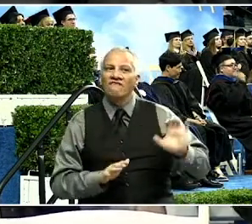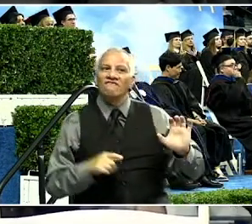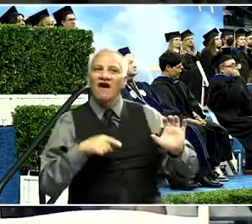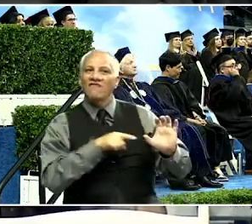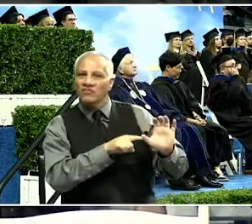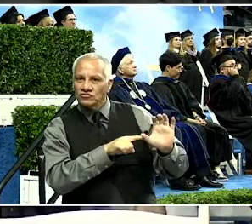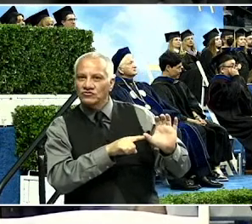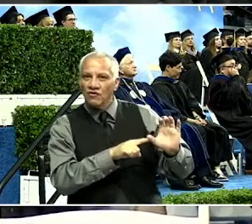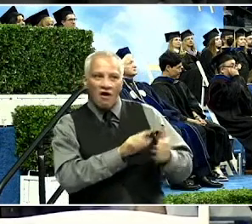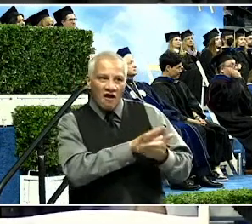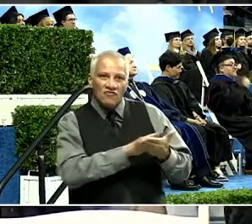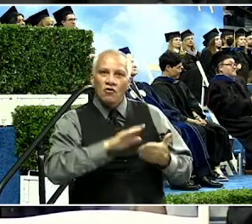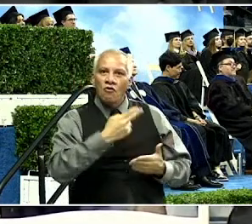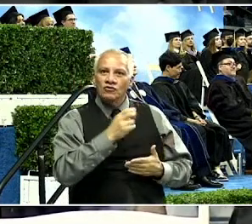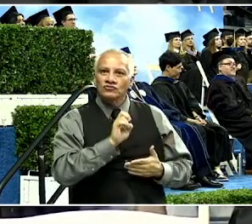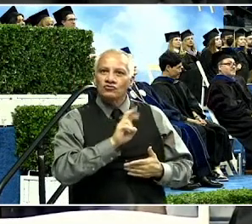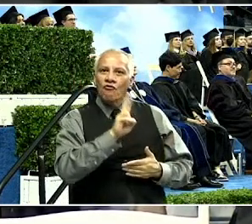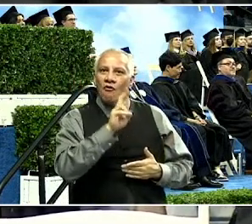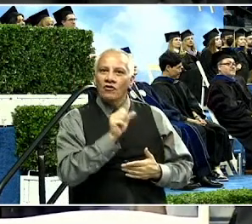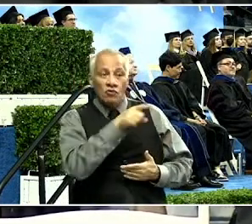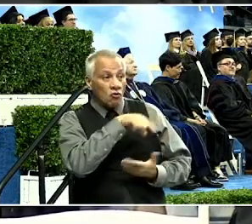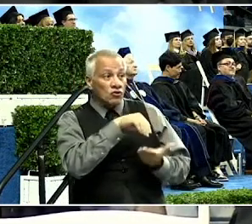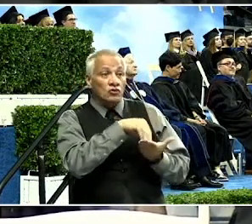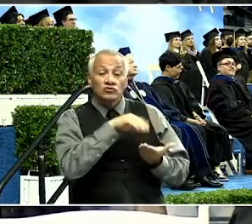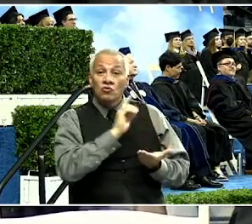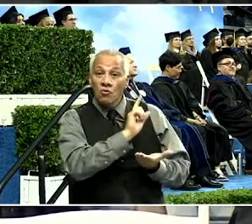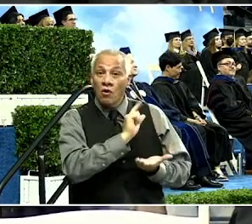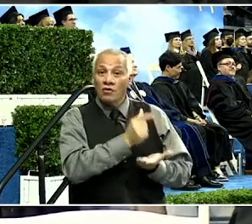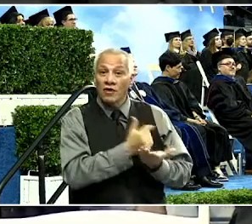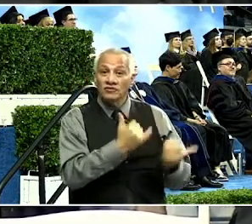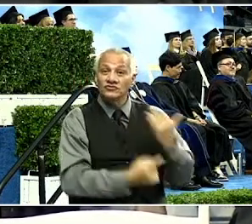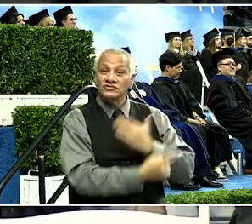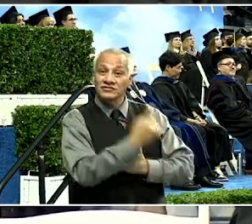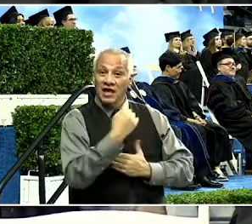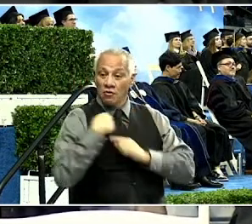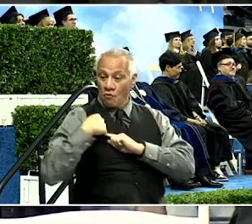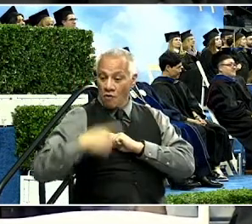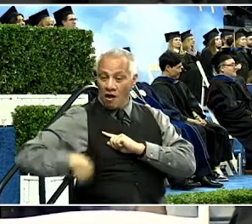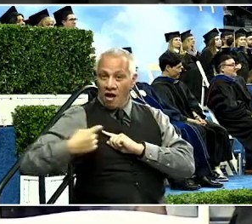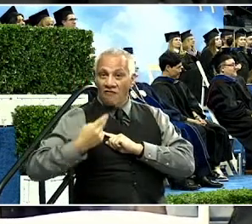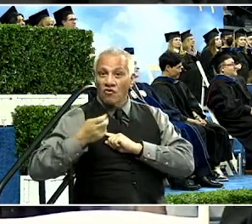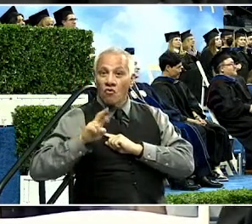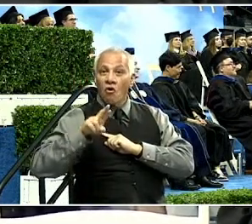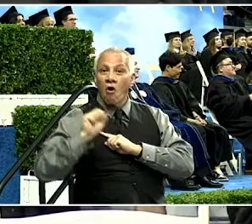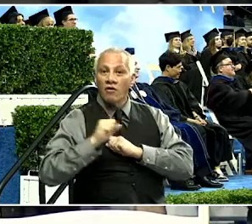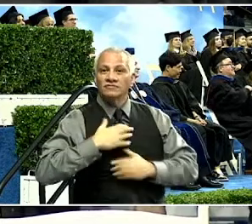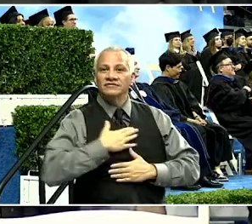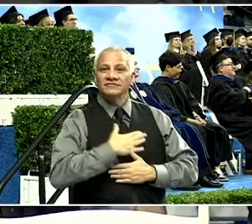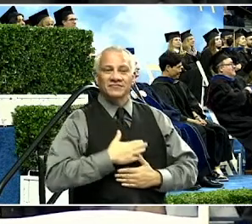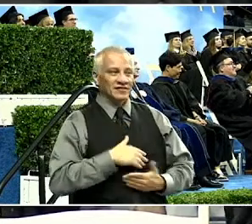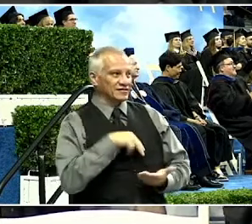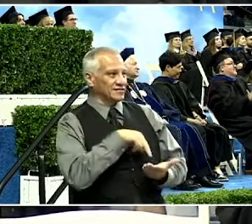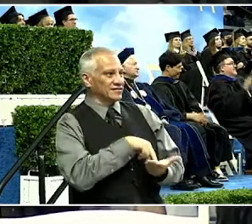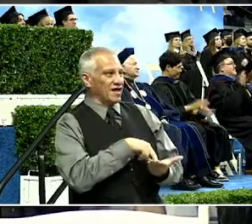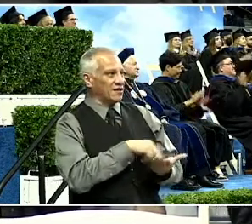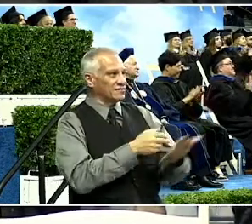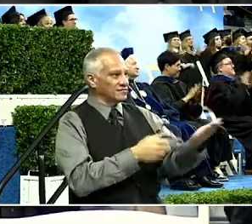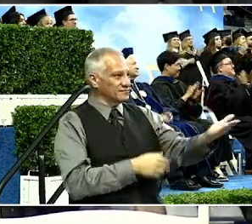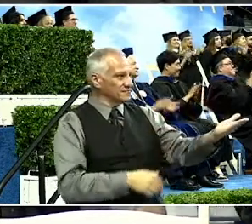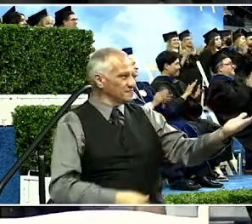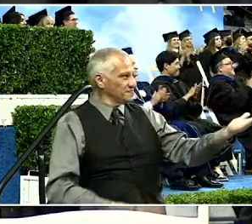receiving College Honors. Will the students who are graduating today with College Honors please stand?